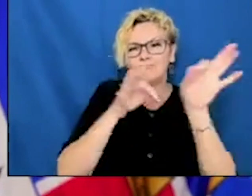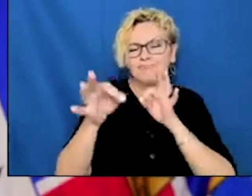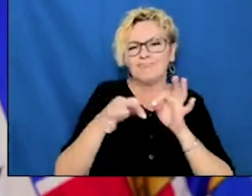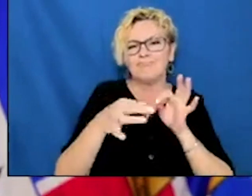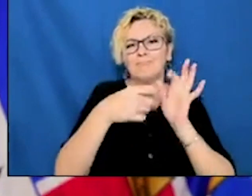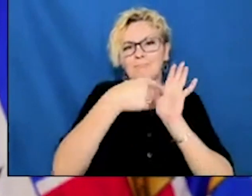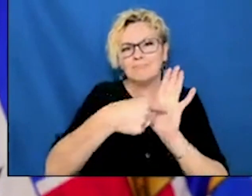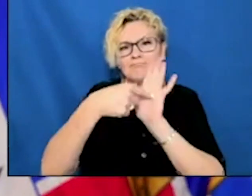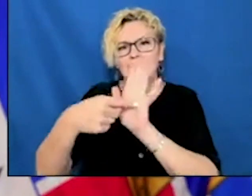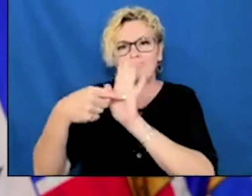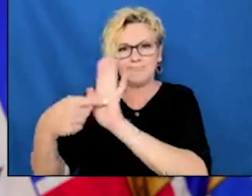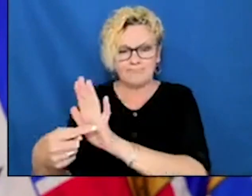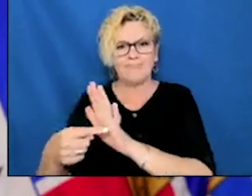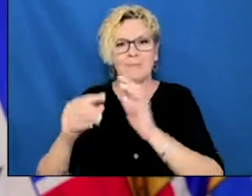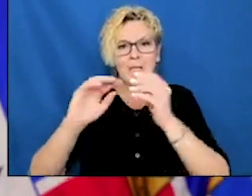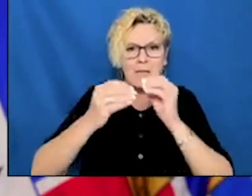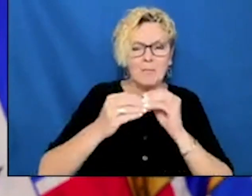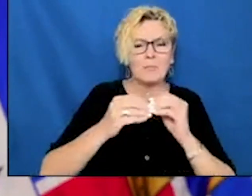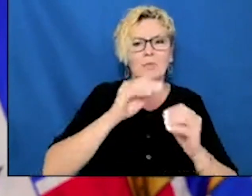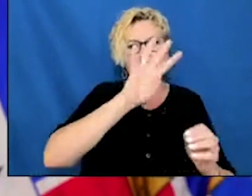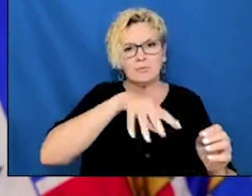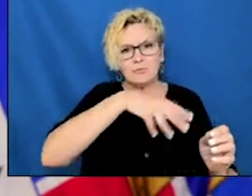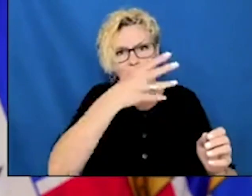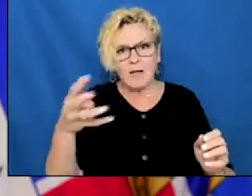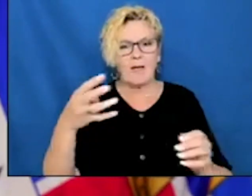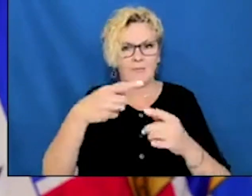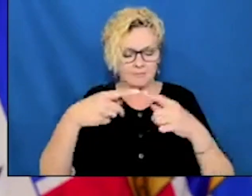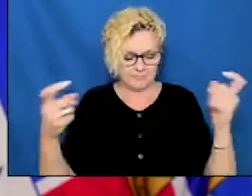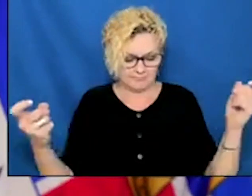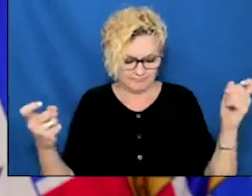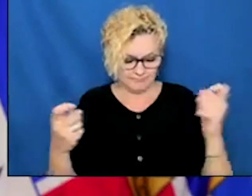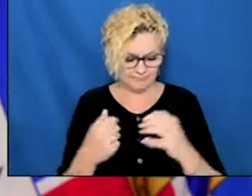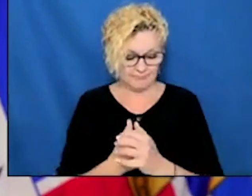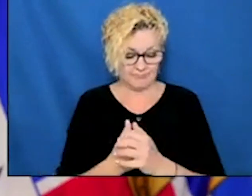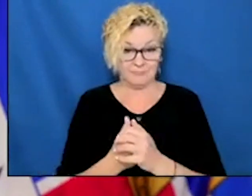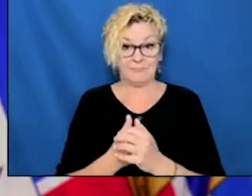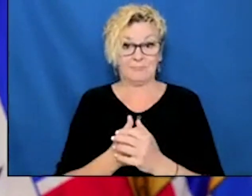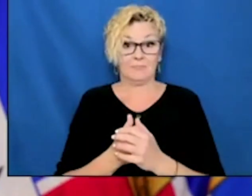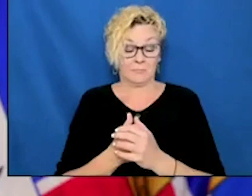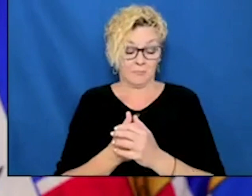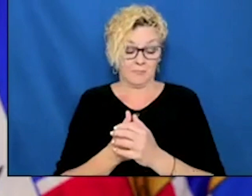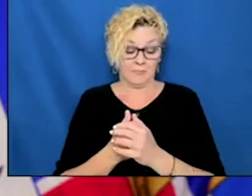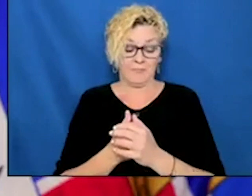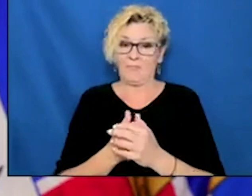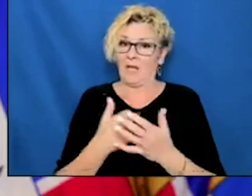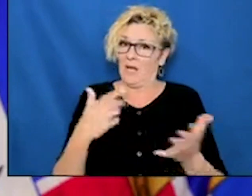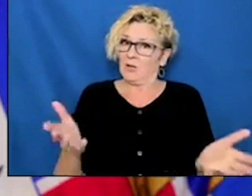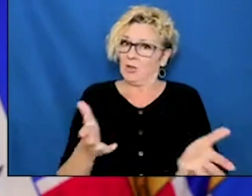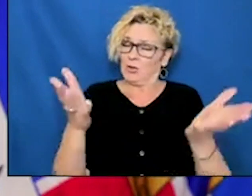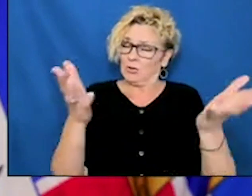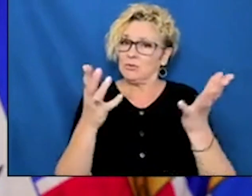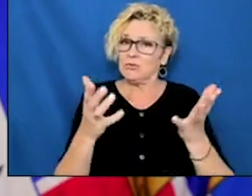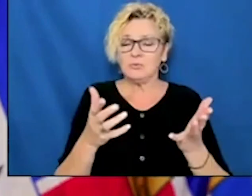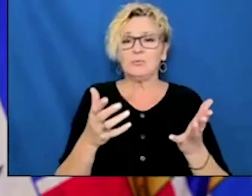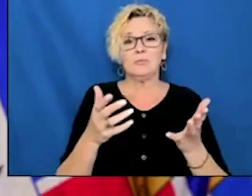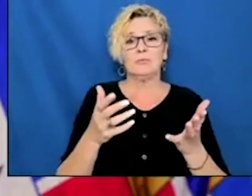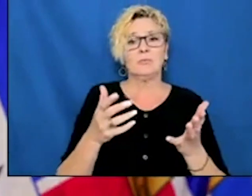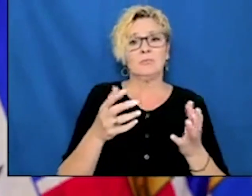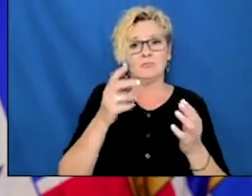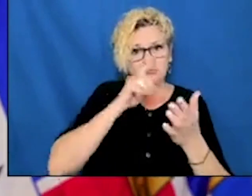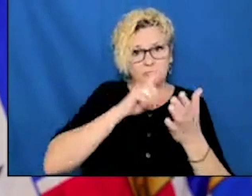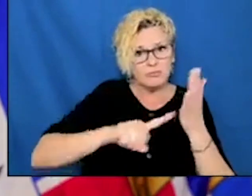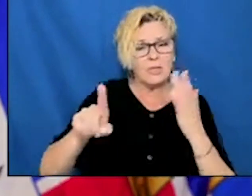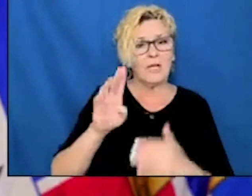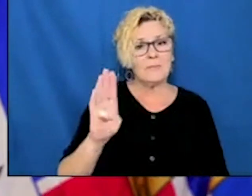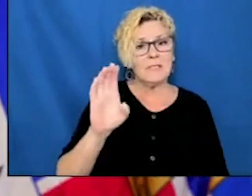comparisons that we have around within BC, comparing BC to other parts of Canada, looking at